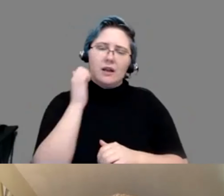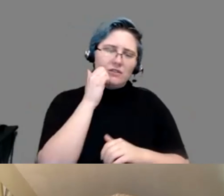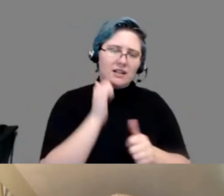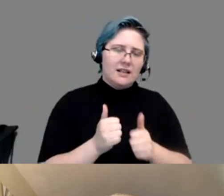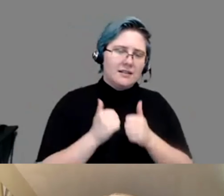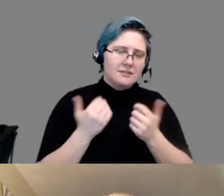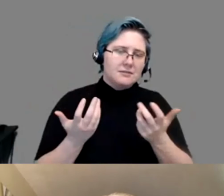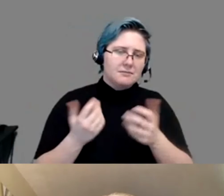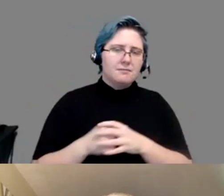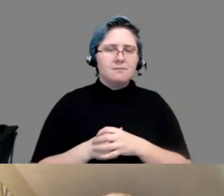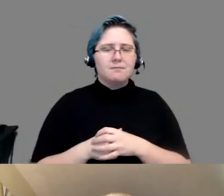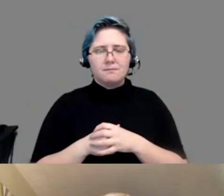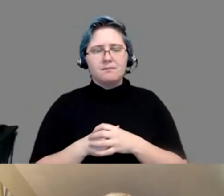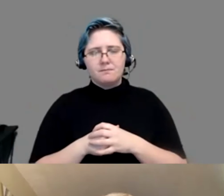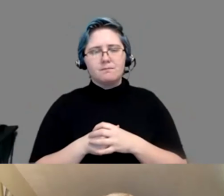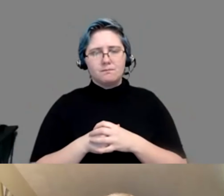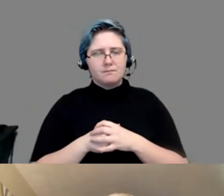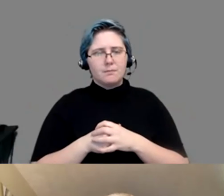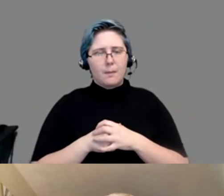lives?